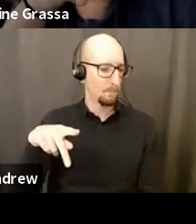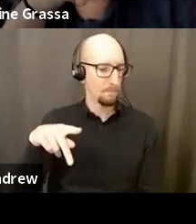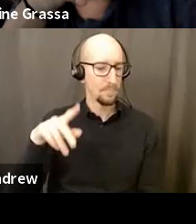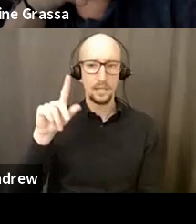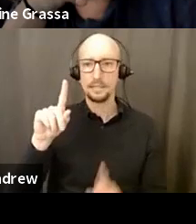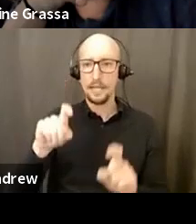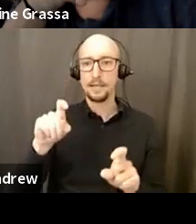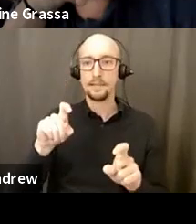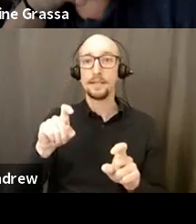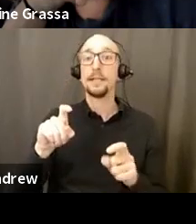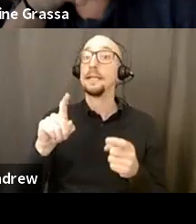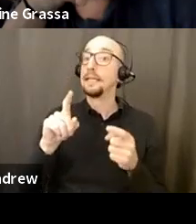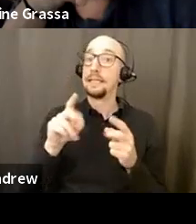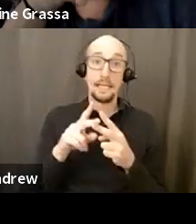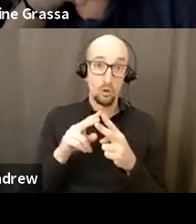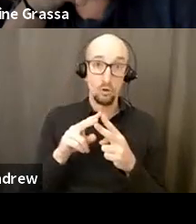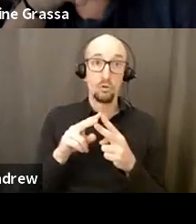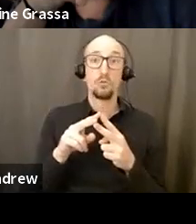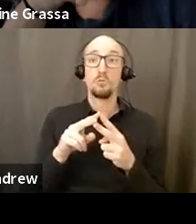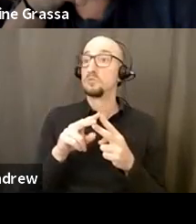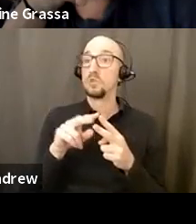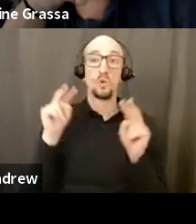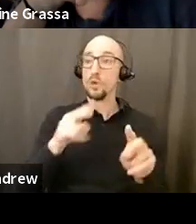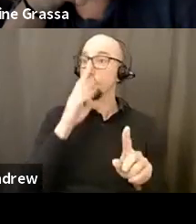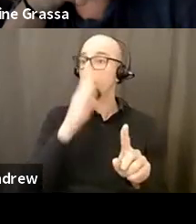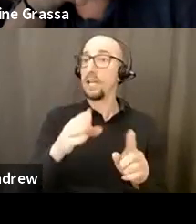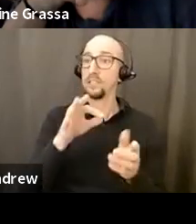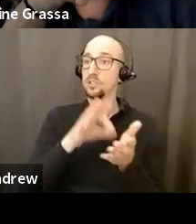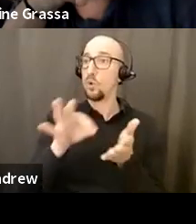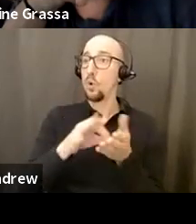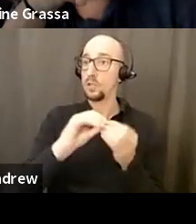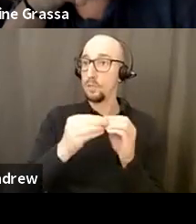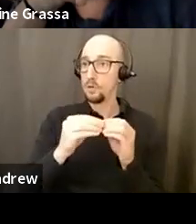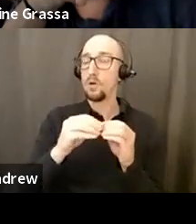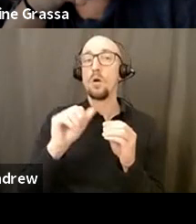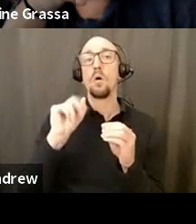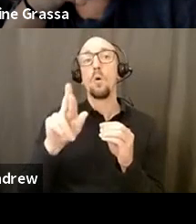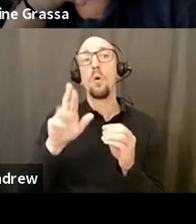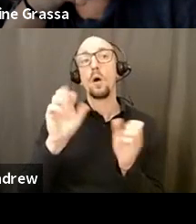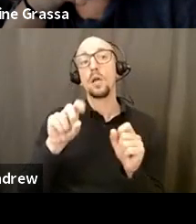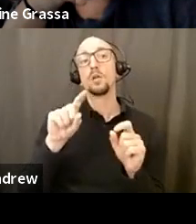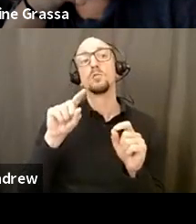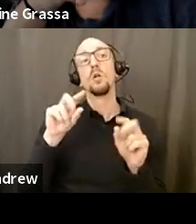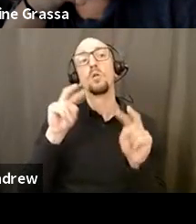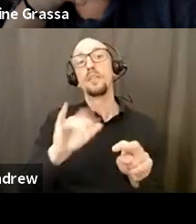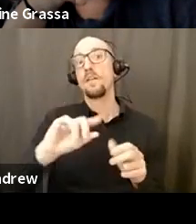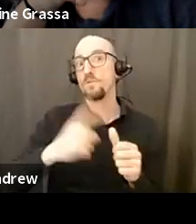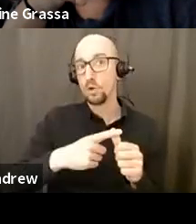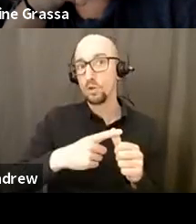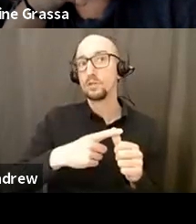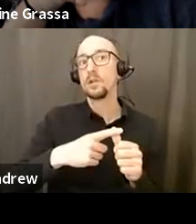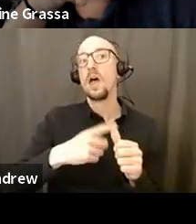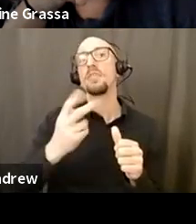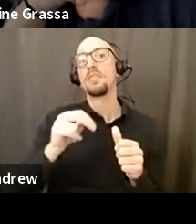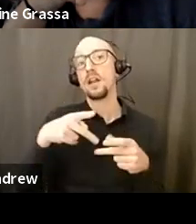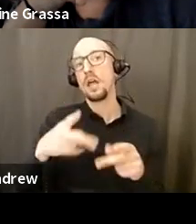either as an absolute score or an indicator or threshold. If we used it